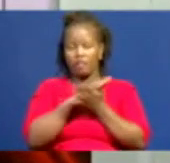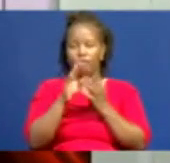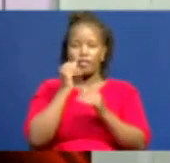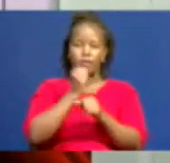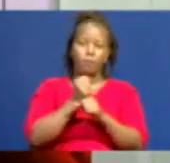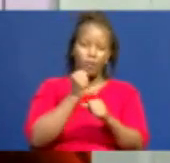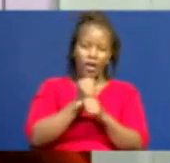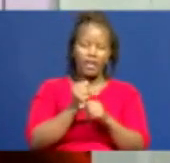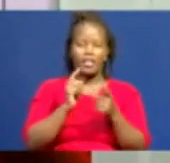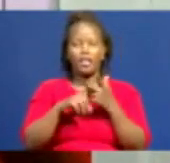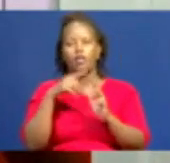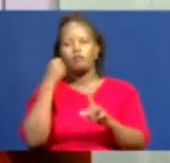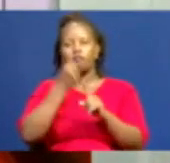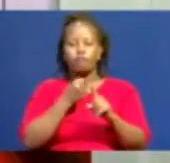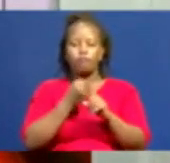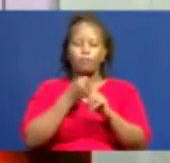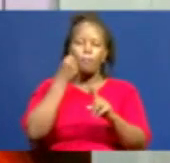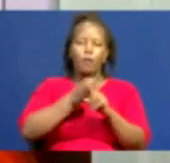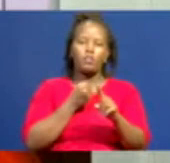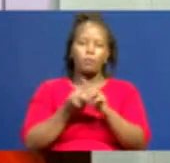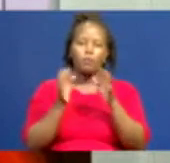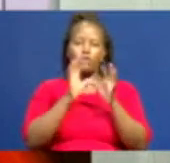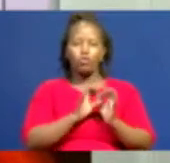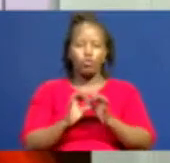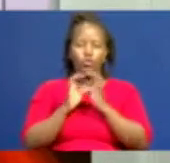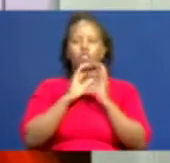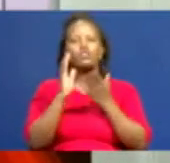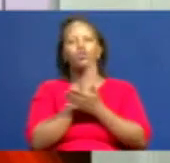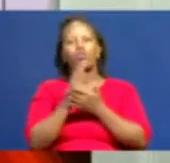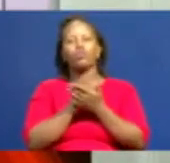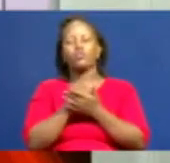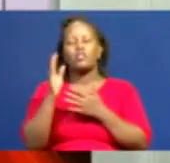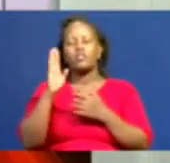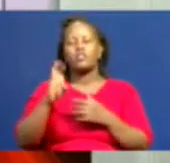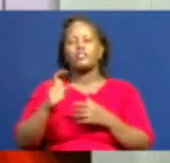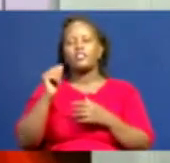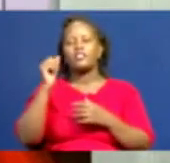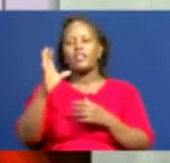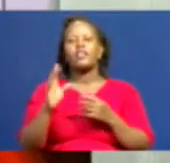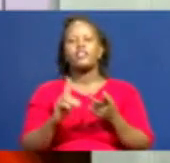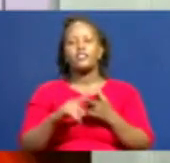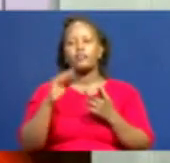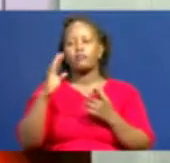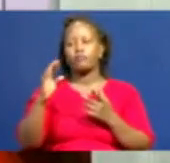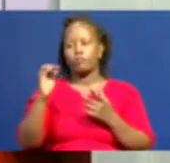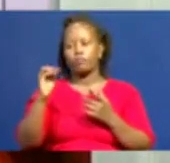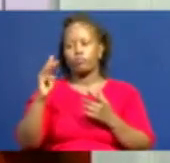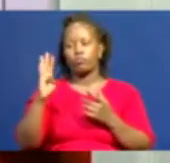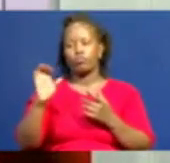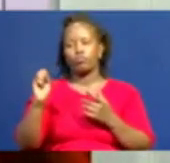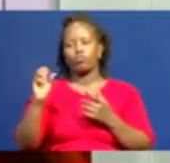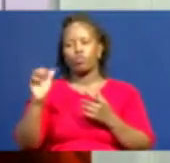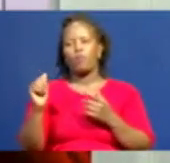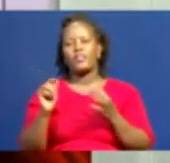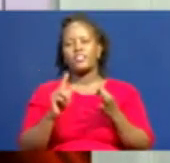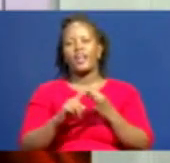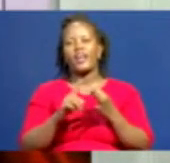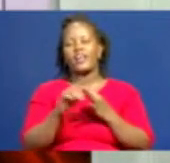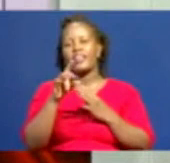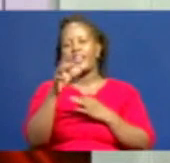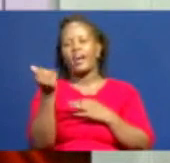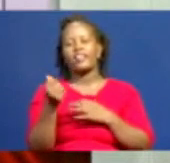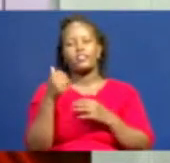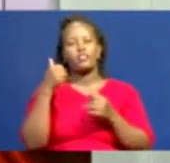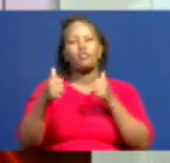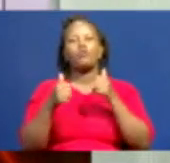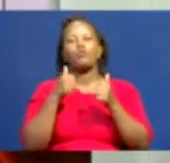of championing the unity within ESC, COMESA and others, so that with supply chain then contributing for in